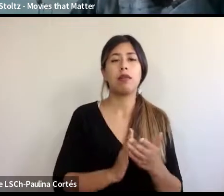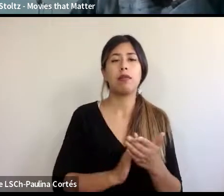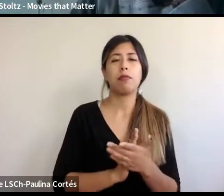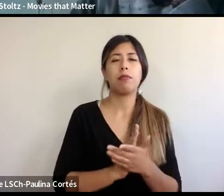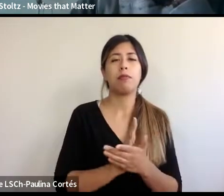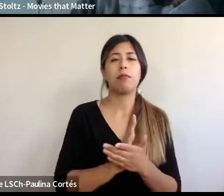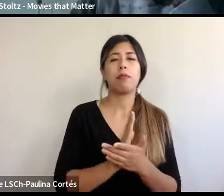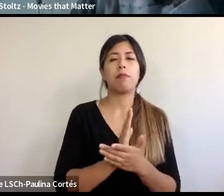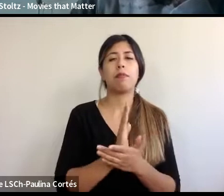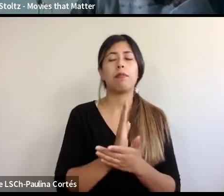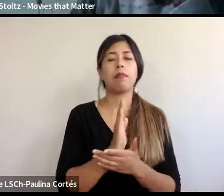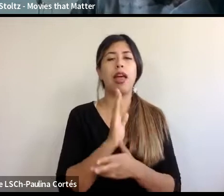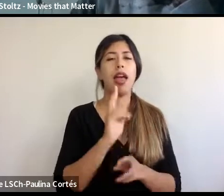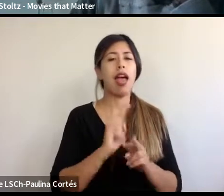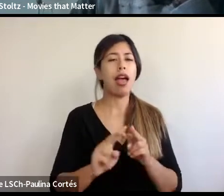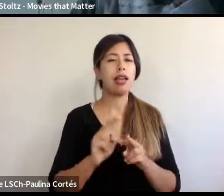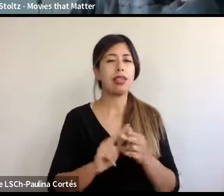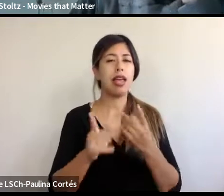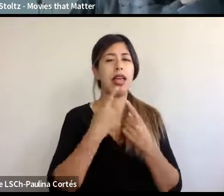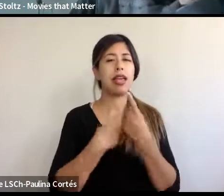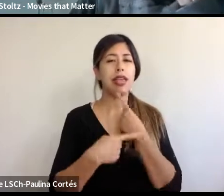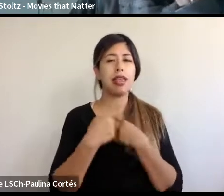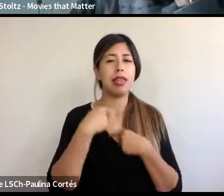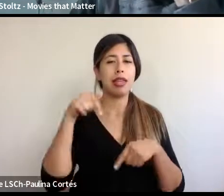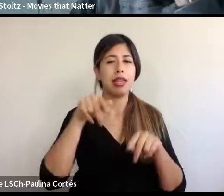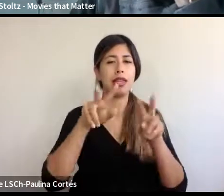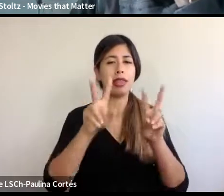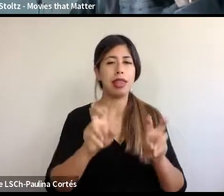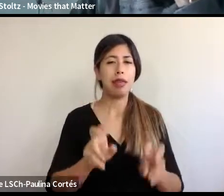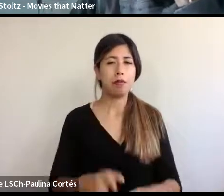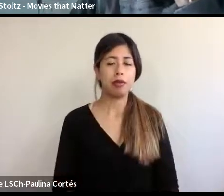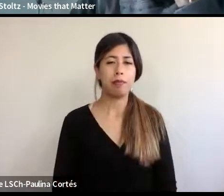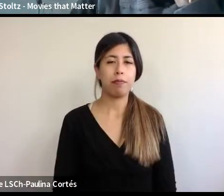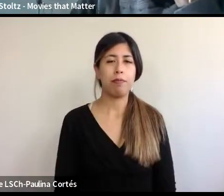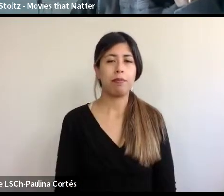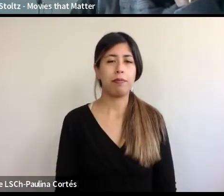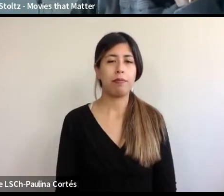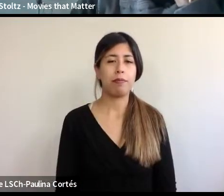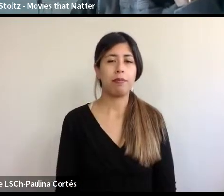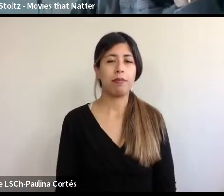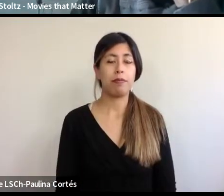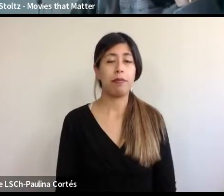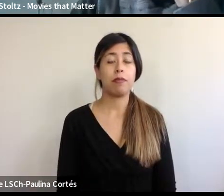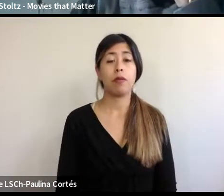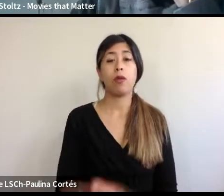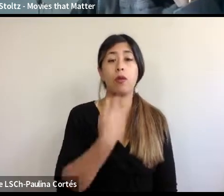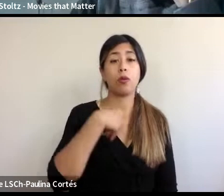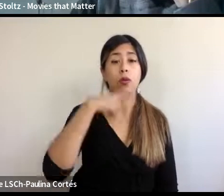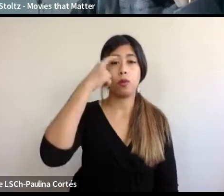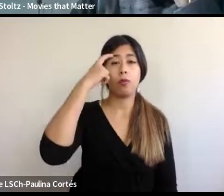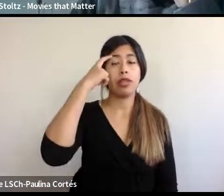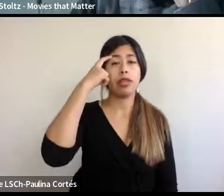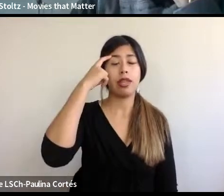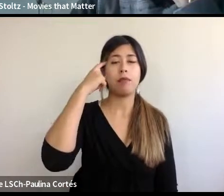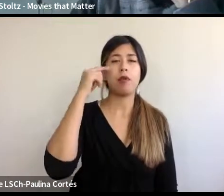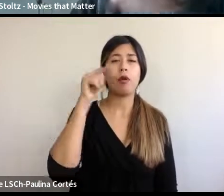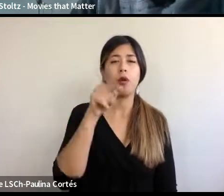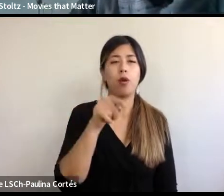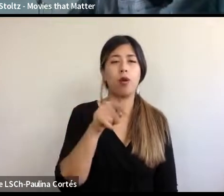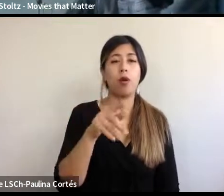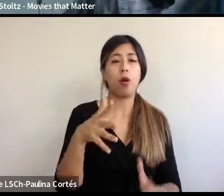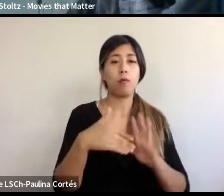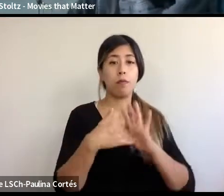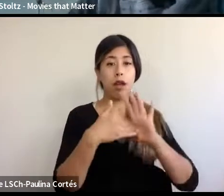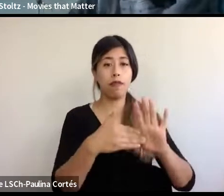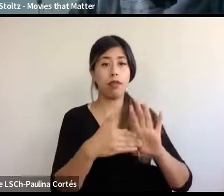films and the films that we think that are about topics that are not that discussed as they should be. And we obviously have